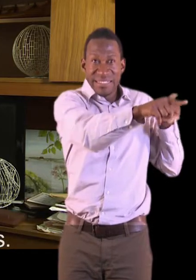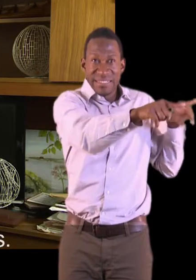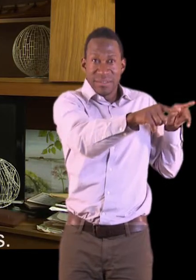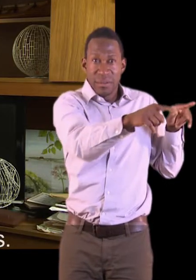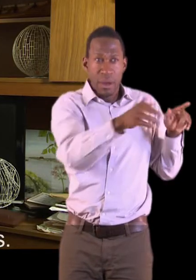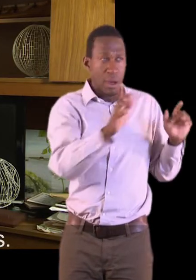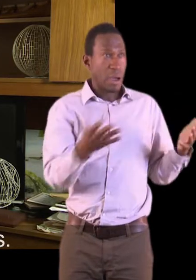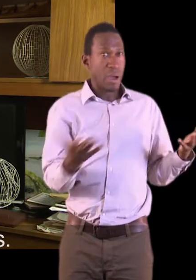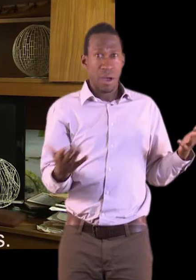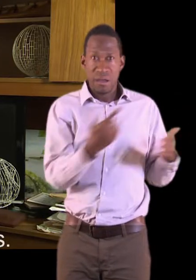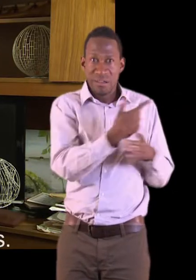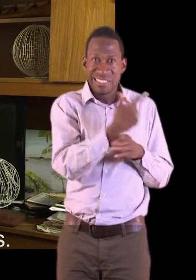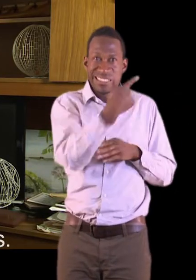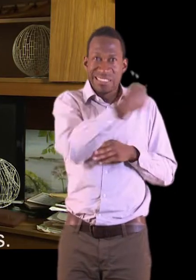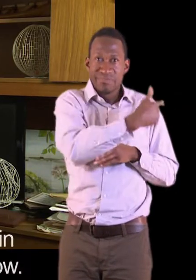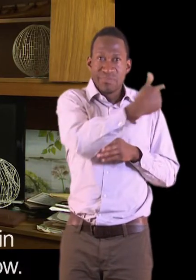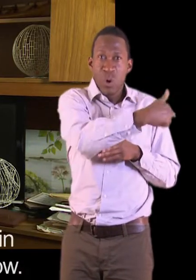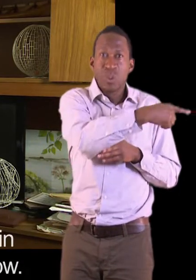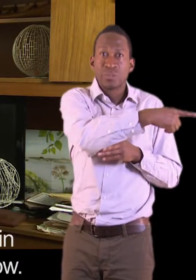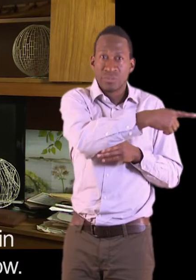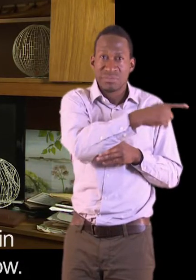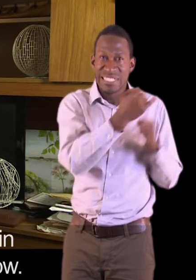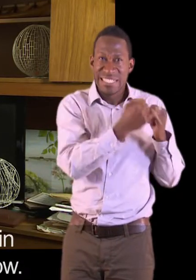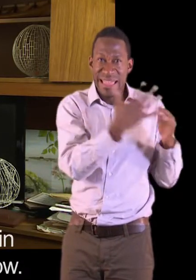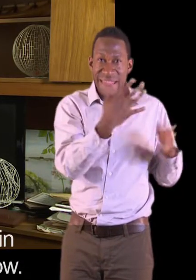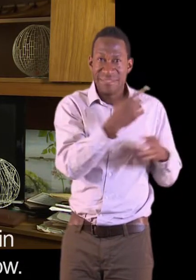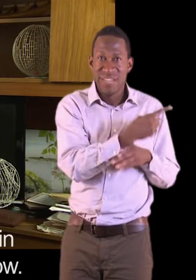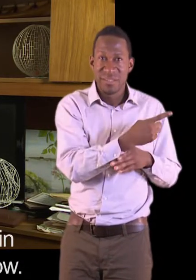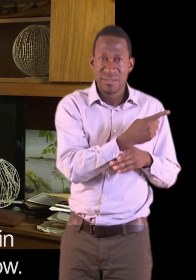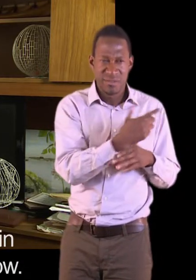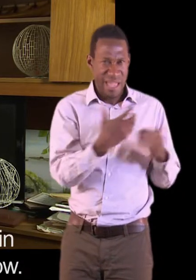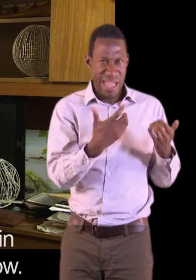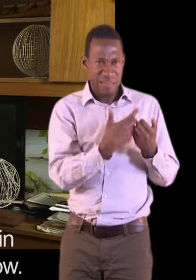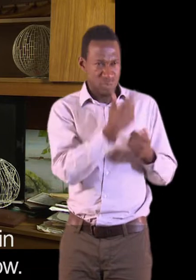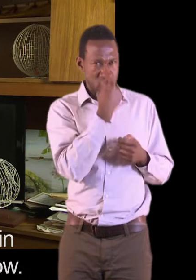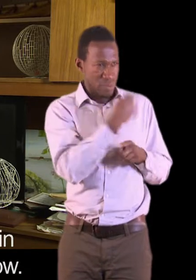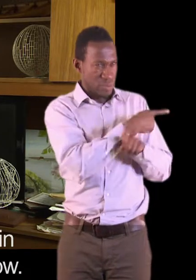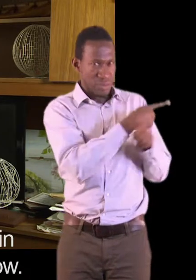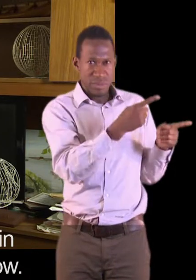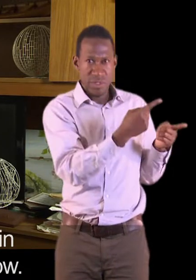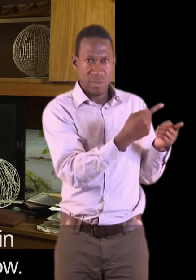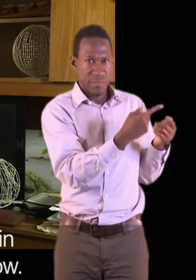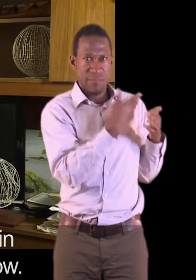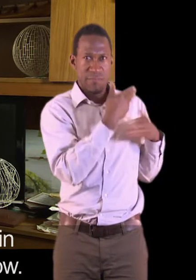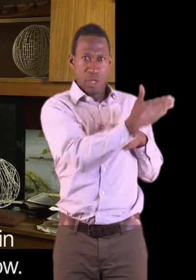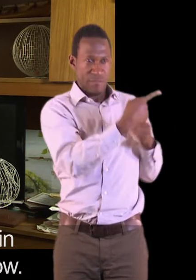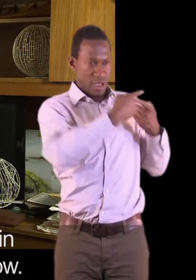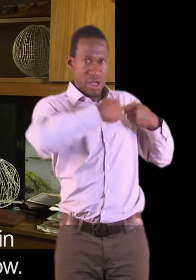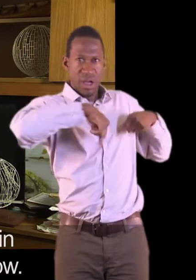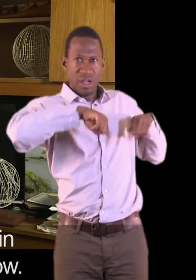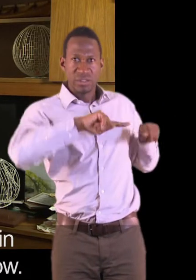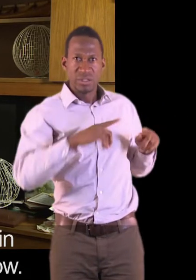teapots, silver teapots. How they could do it in front of us, I do not know.